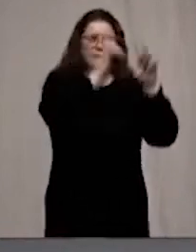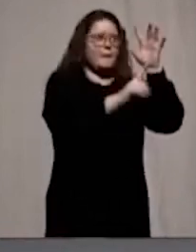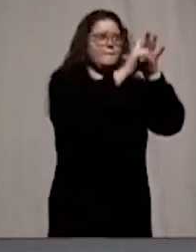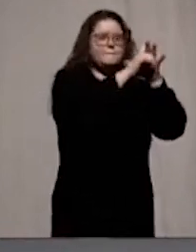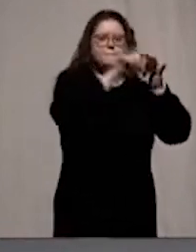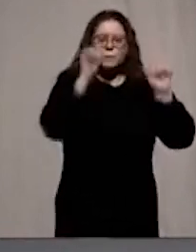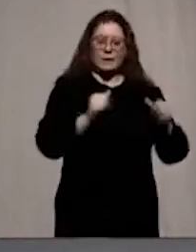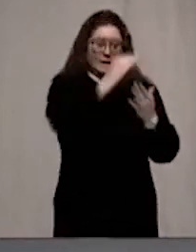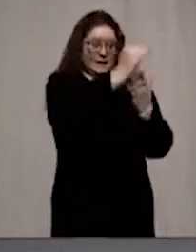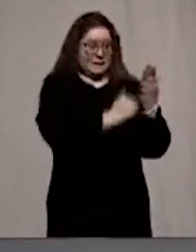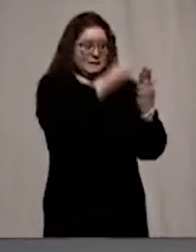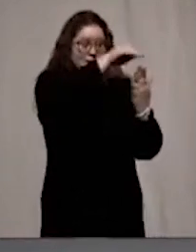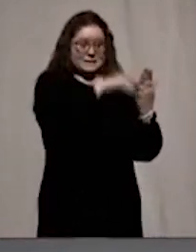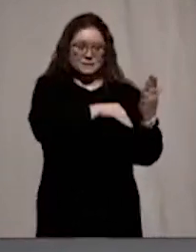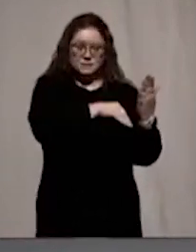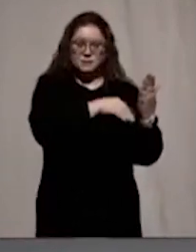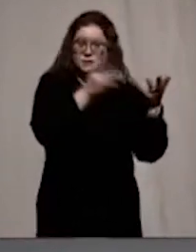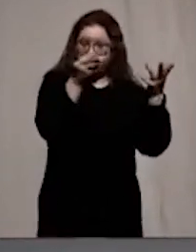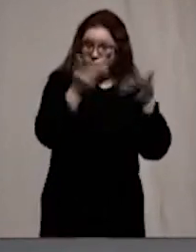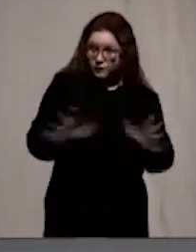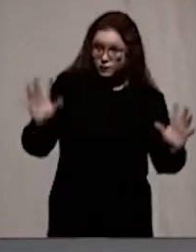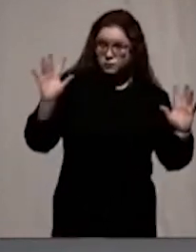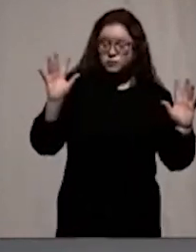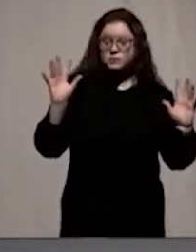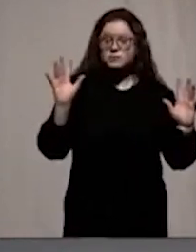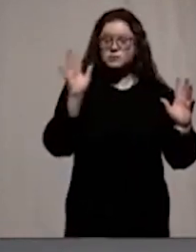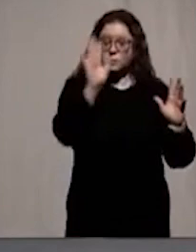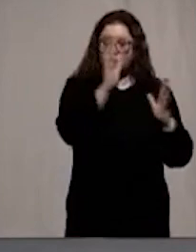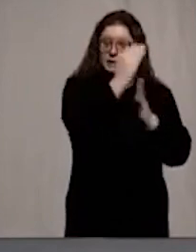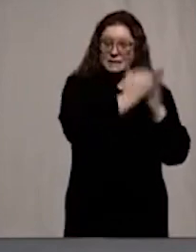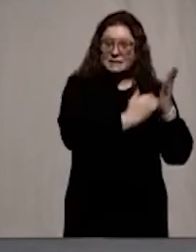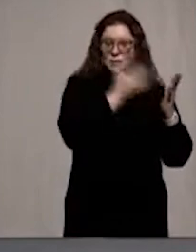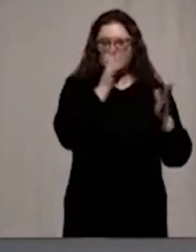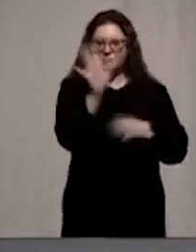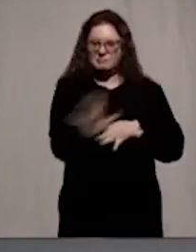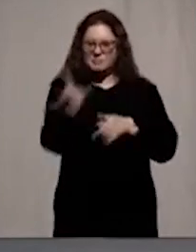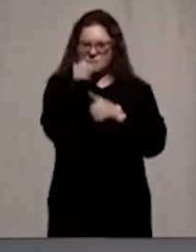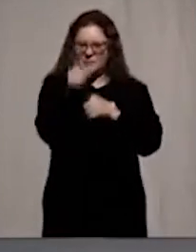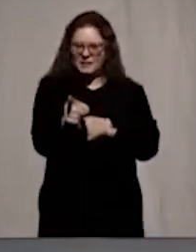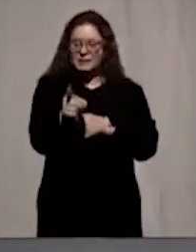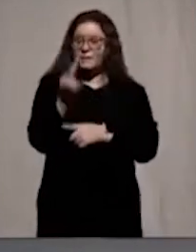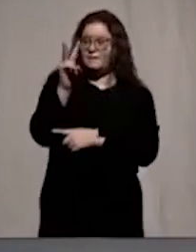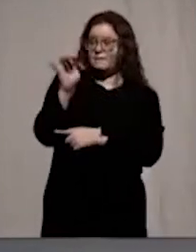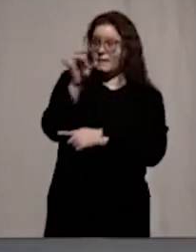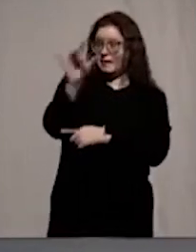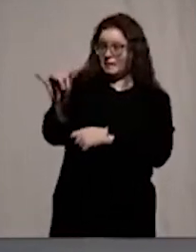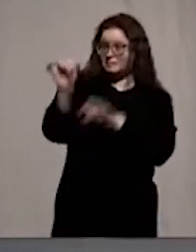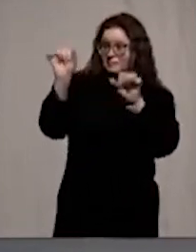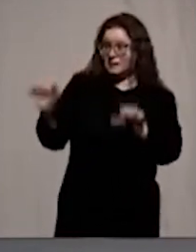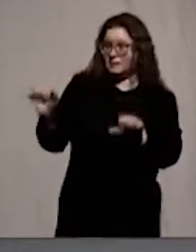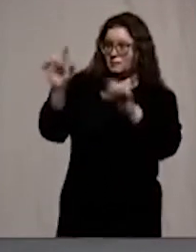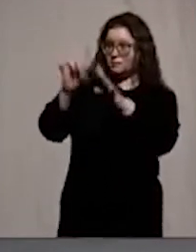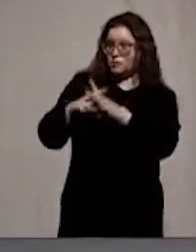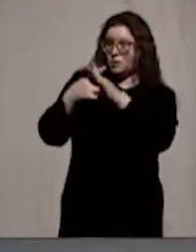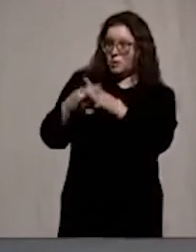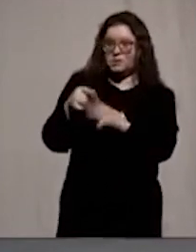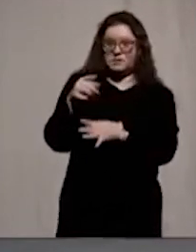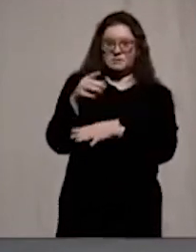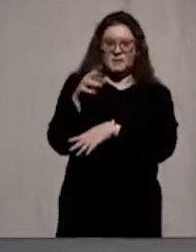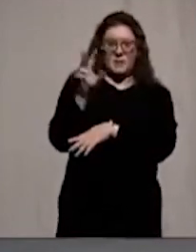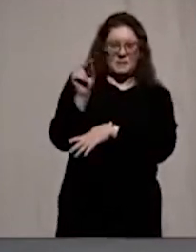list. When you guys were done, or when you guys are finished with your list, I'll give you guys a minute. Then Vicky, if you just want to kind of do 30 seconds